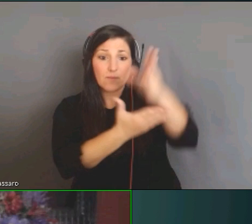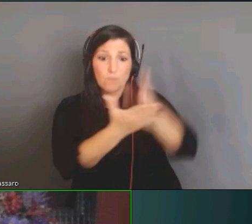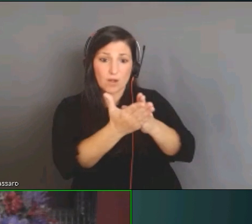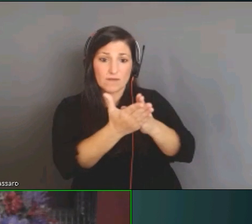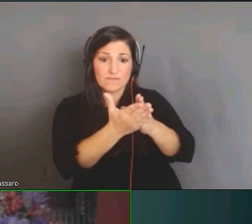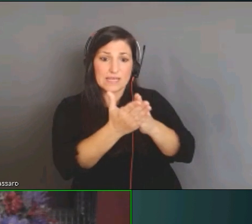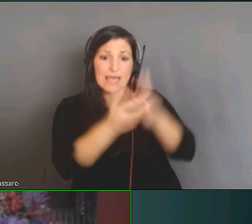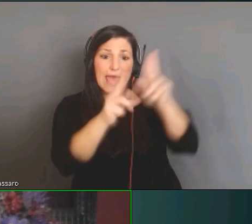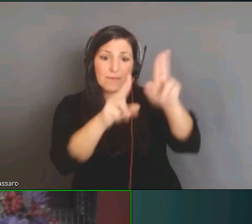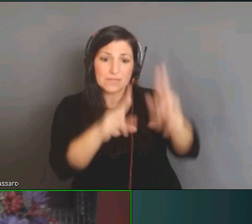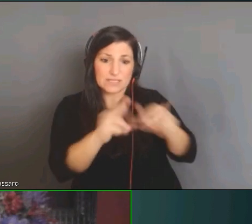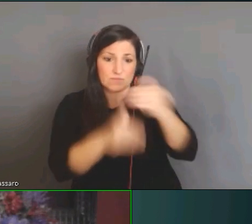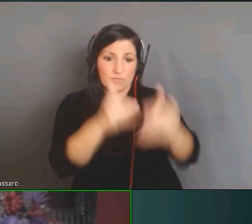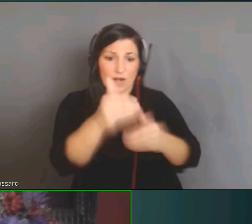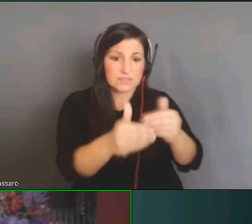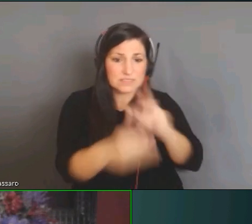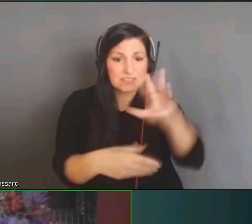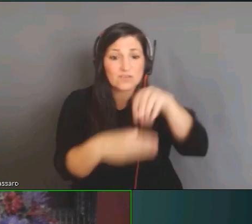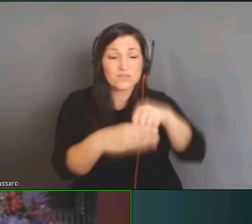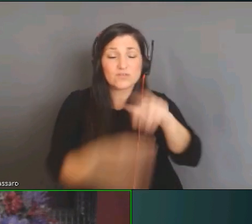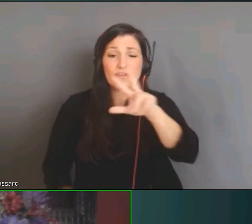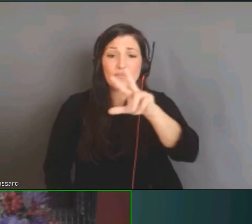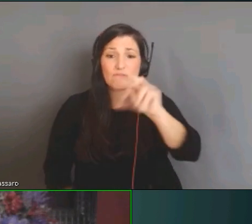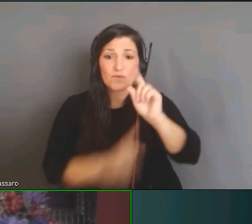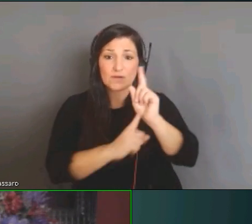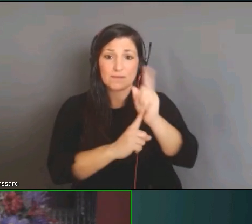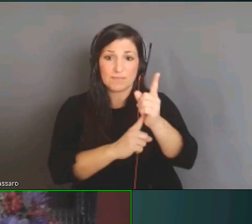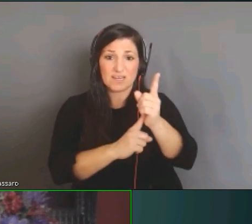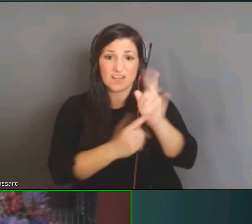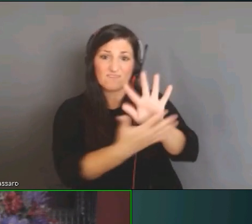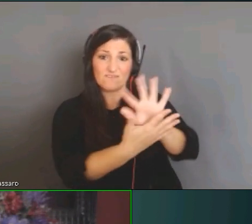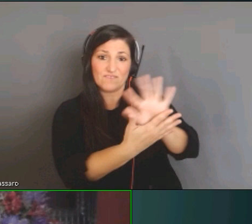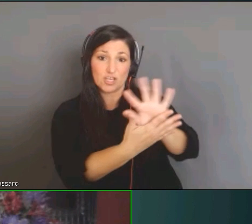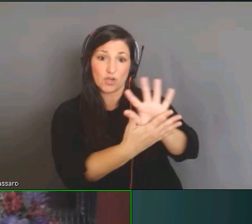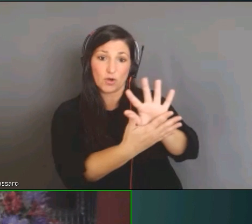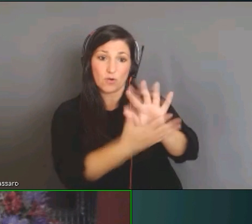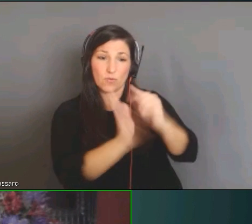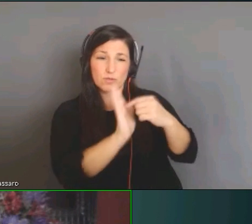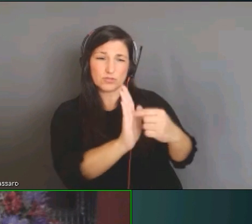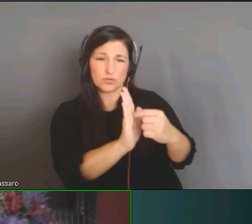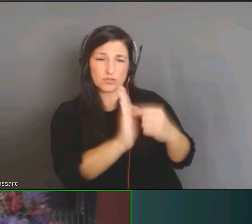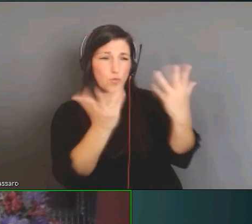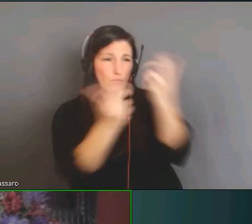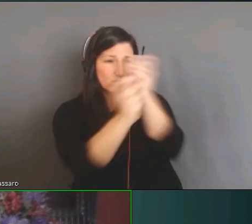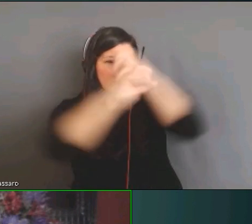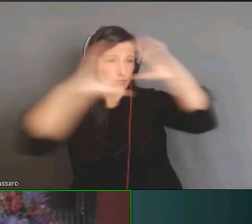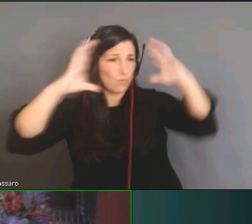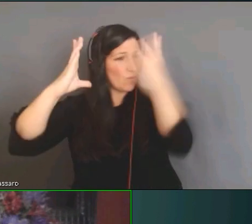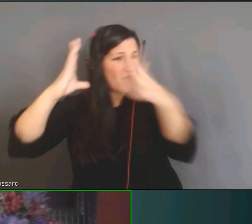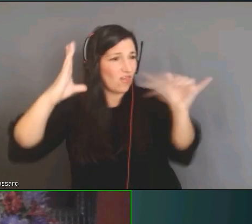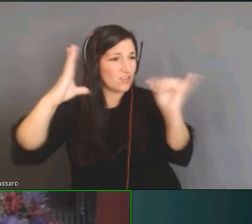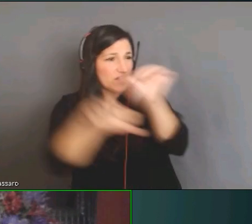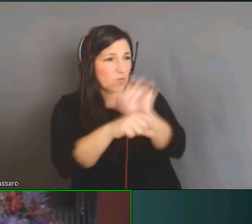process, there's a 30-minute video that gives you a little bit of a preview of what it's like working at this specific building, and that'll give you a better